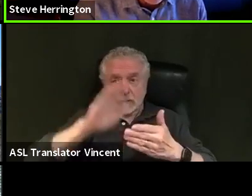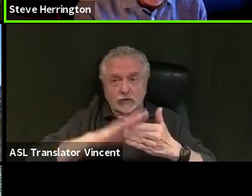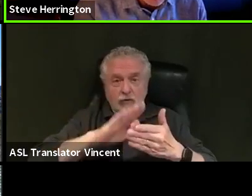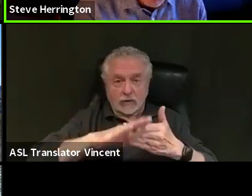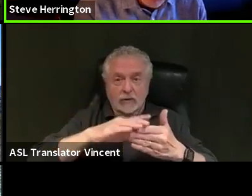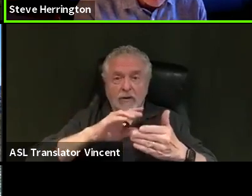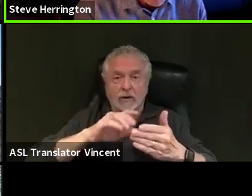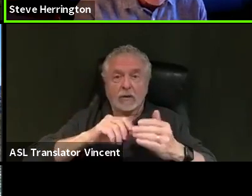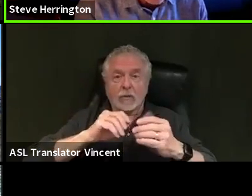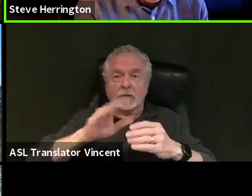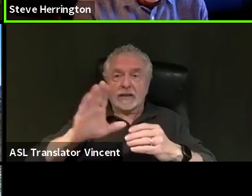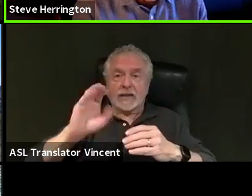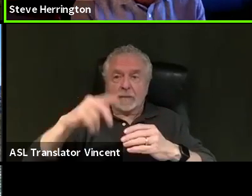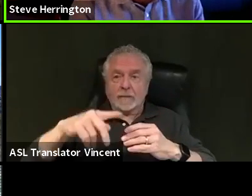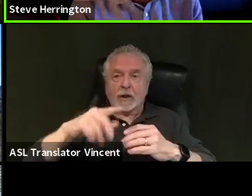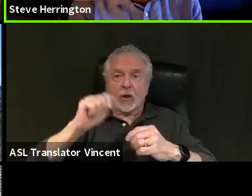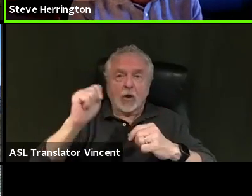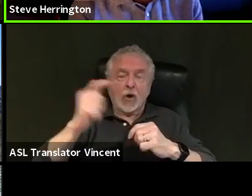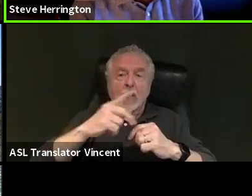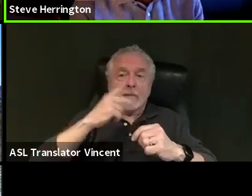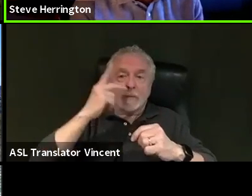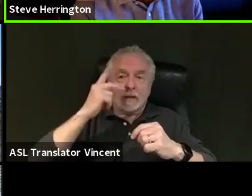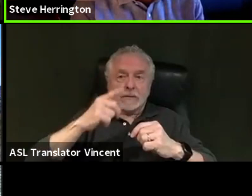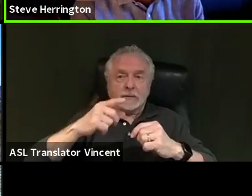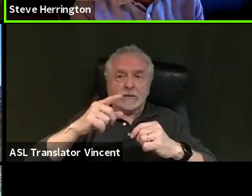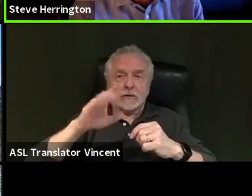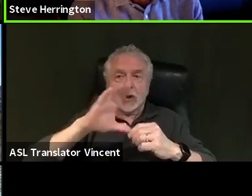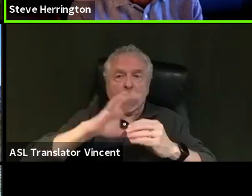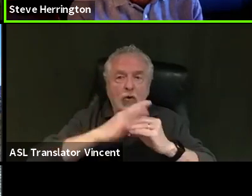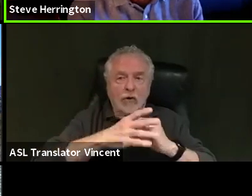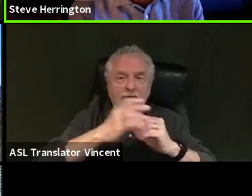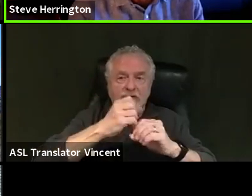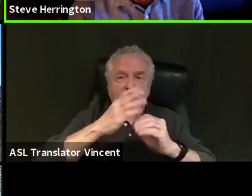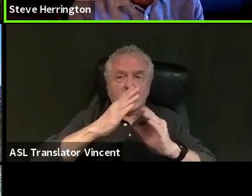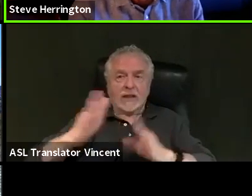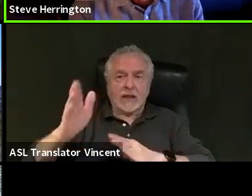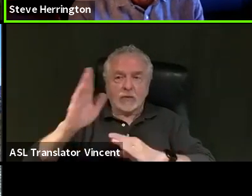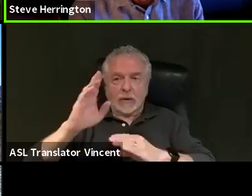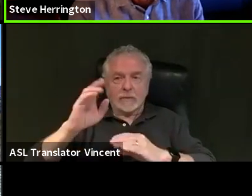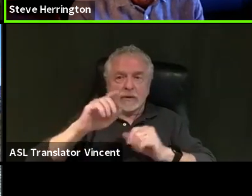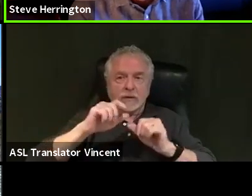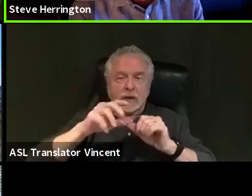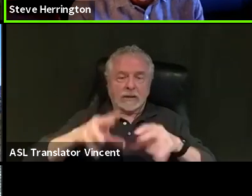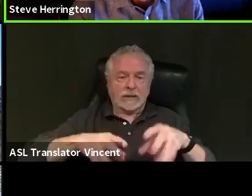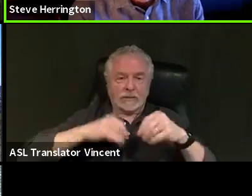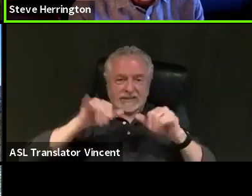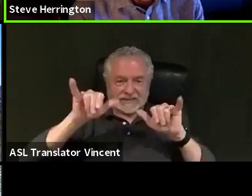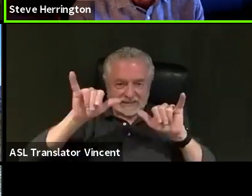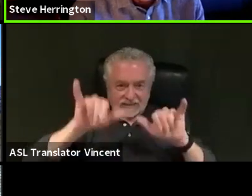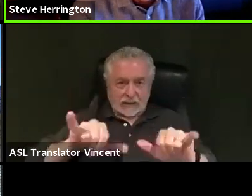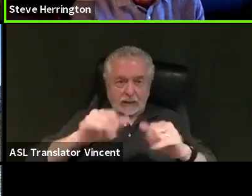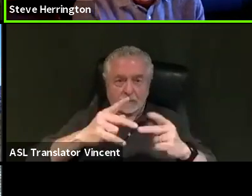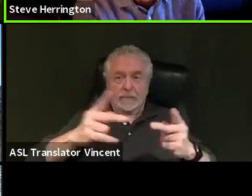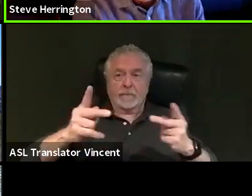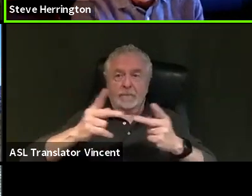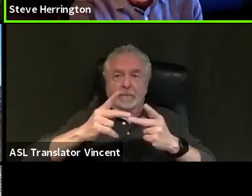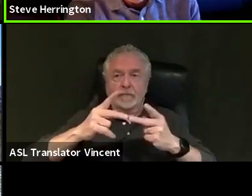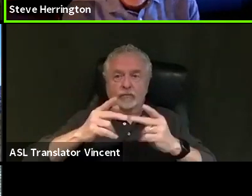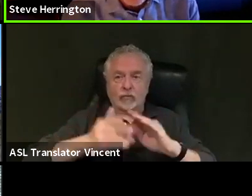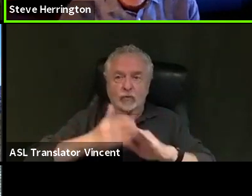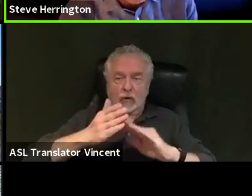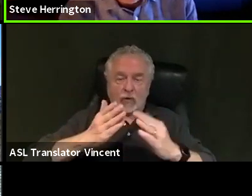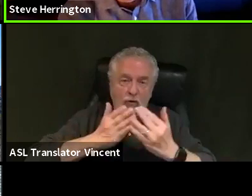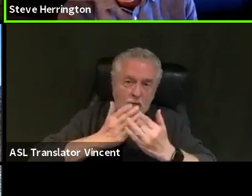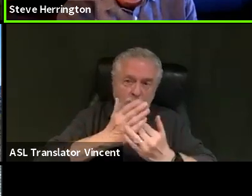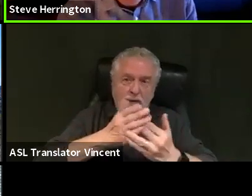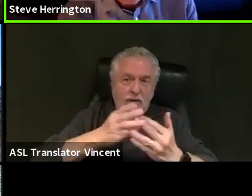summer enrichment camps, all the current COVID safety plans that schools have adopted stay in place. they run